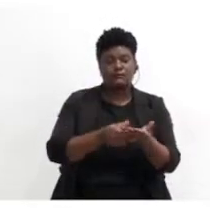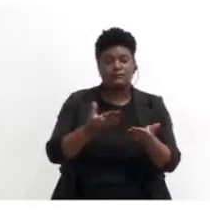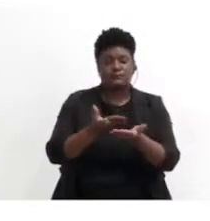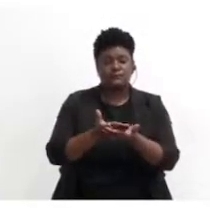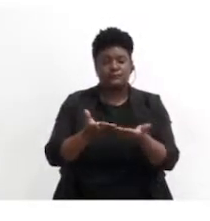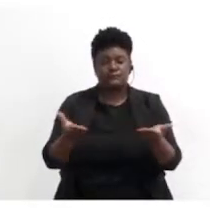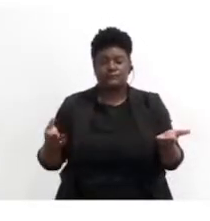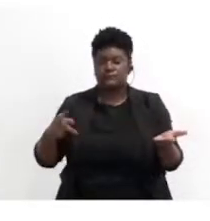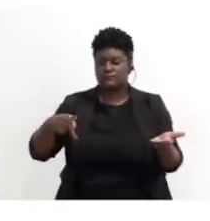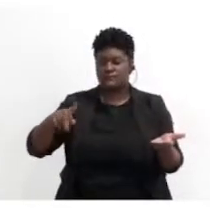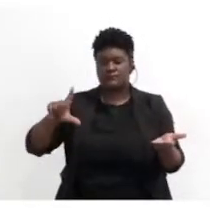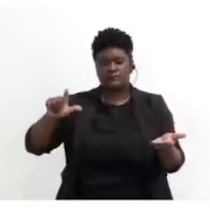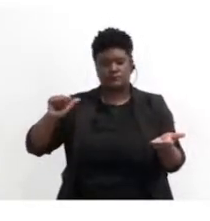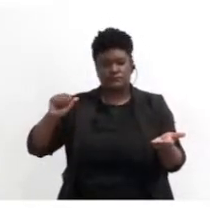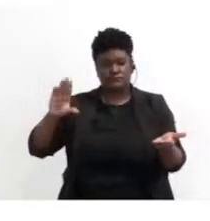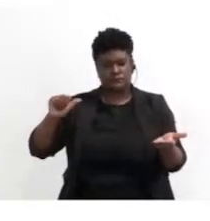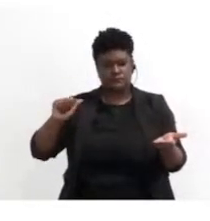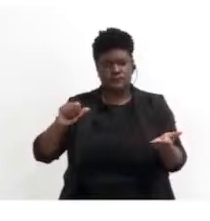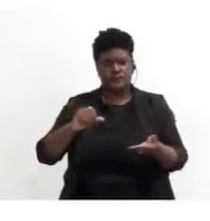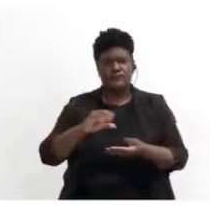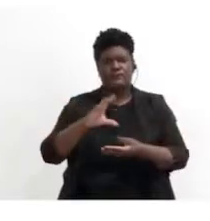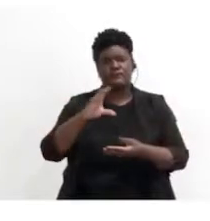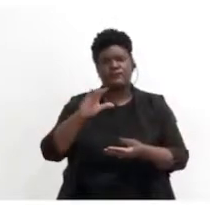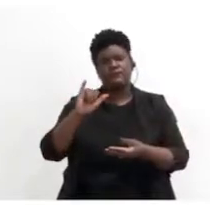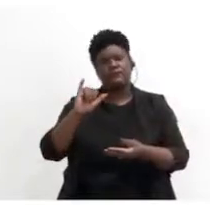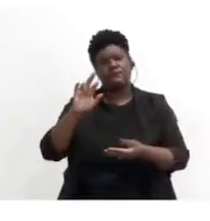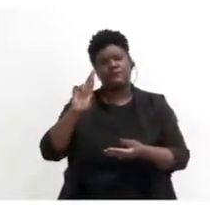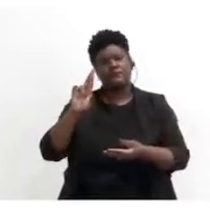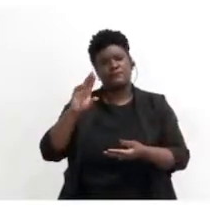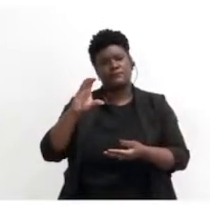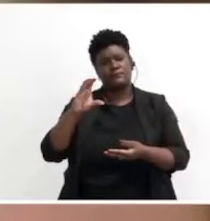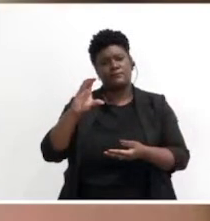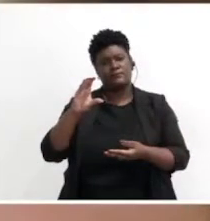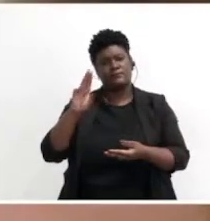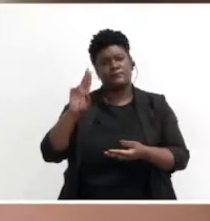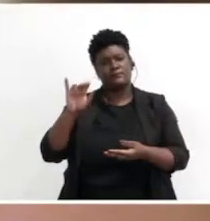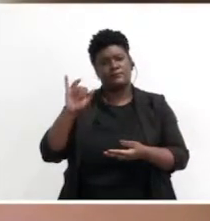And for a wafer level package, by definition, everything